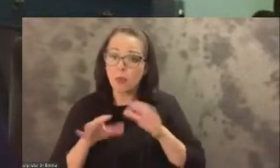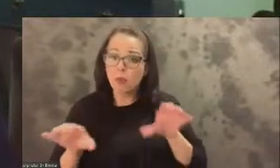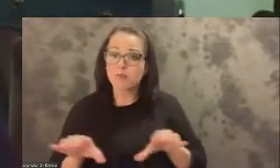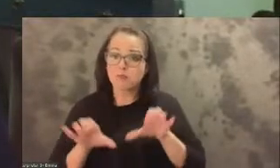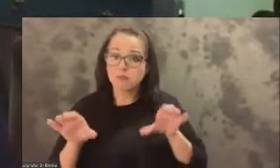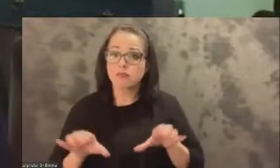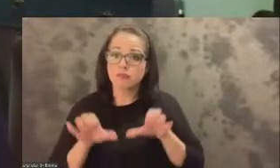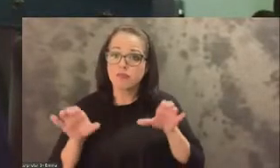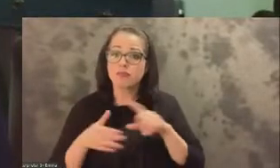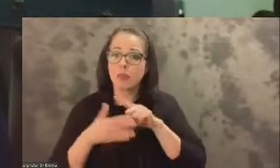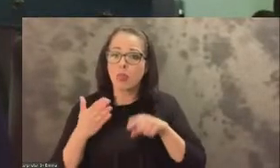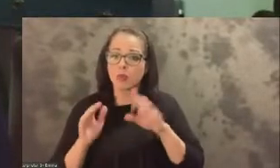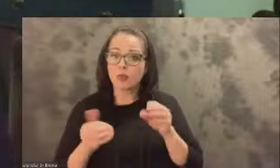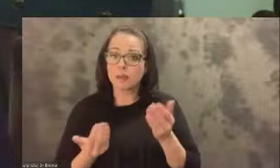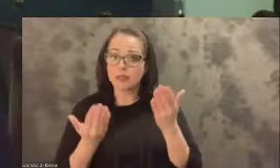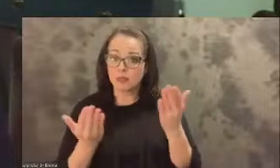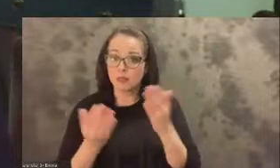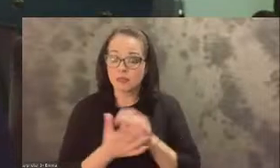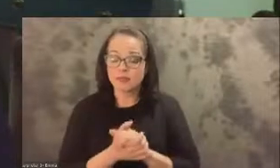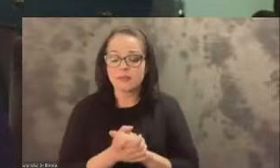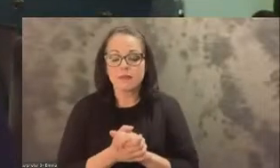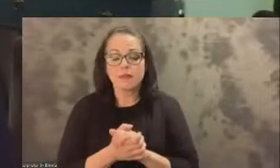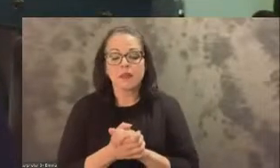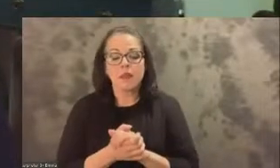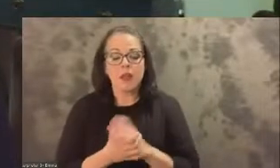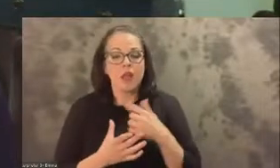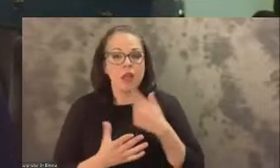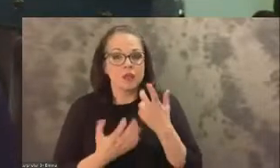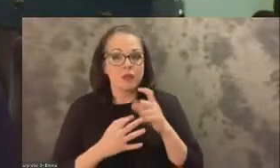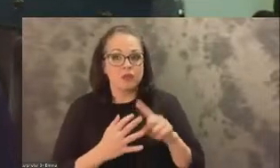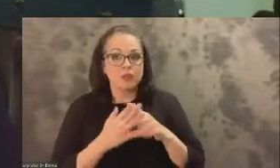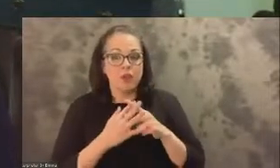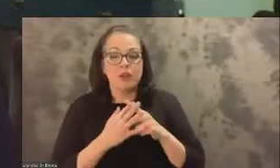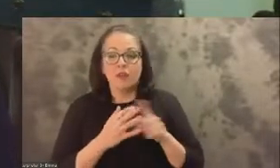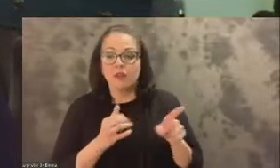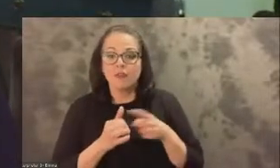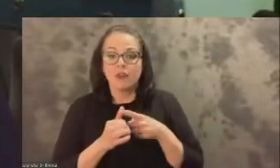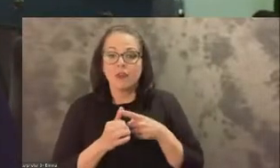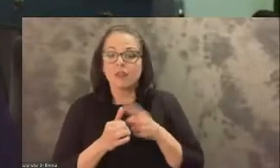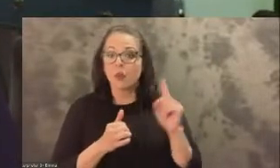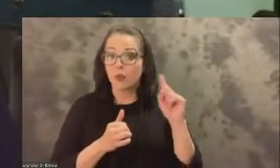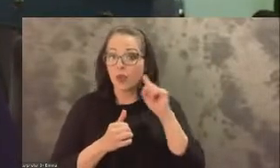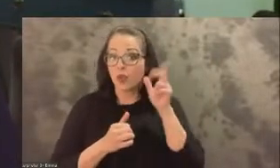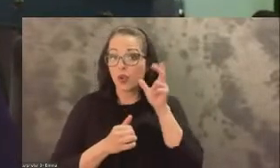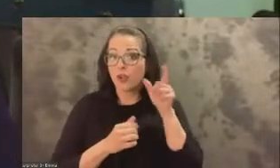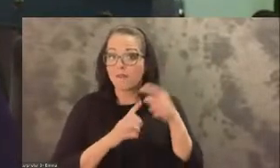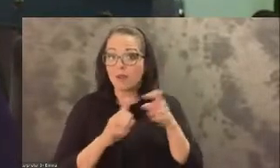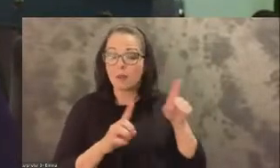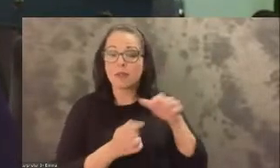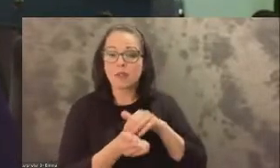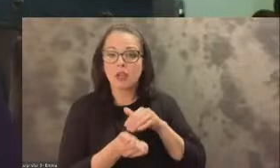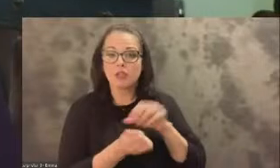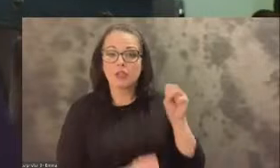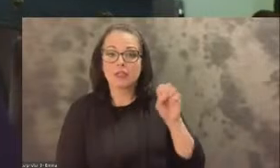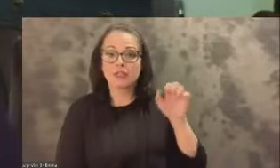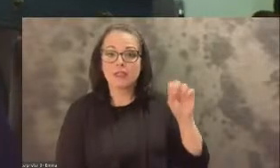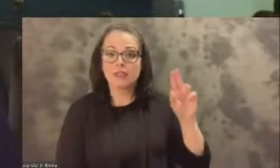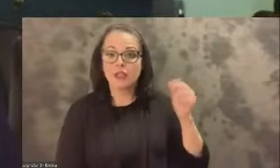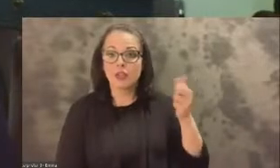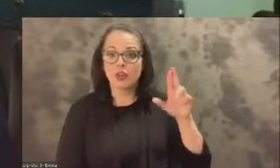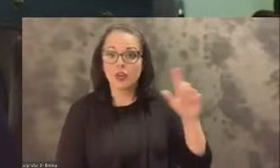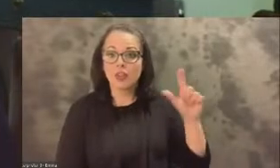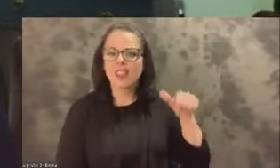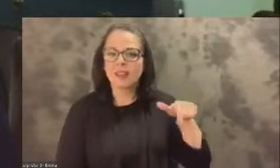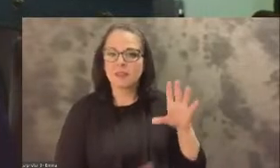these recommendations. Well, I just want to start off by saying that, as we heard from Dr. Siegel earlier